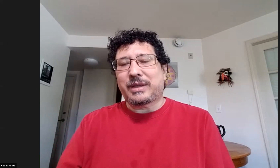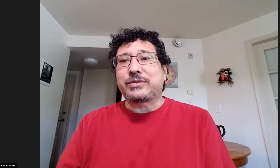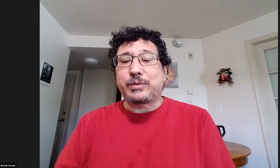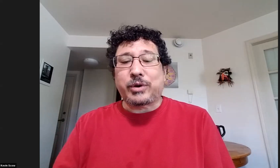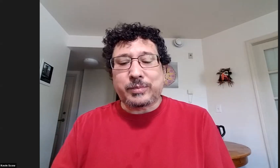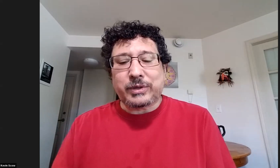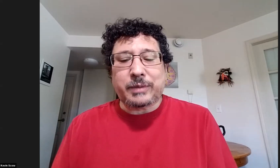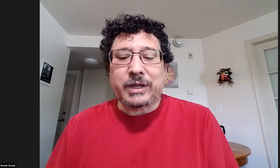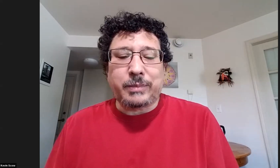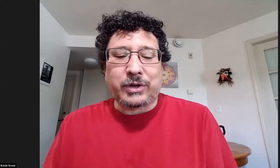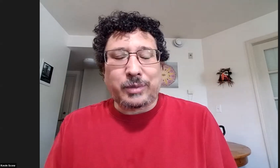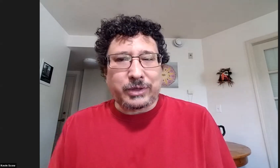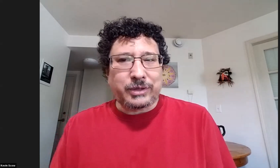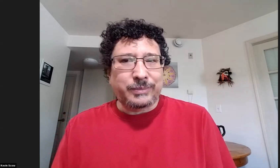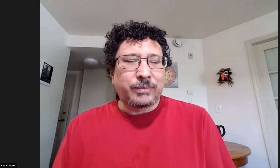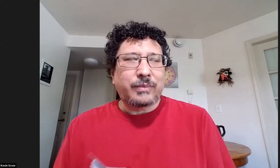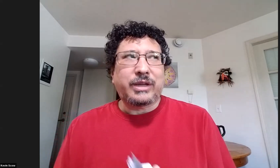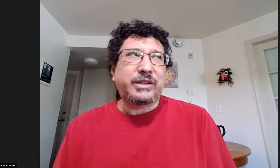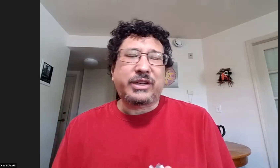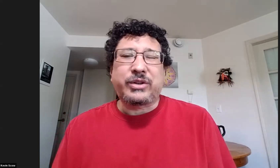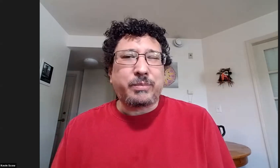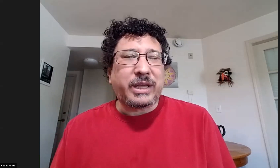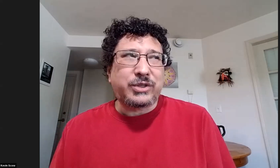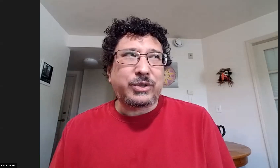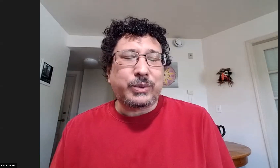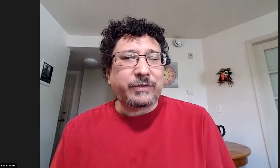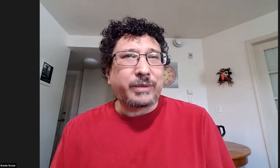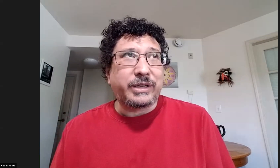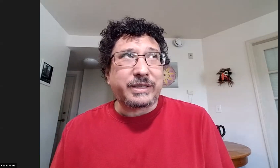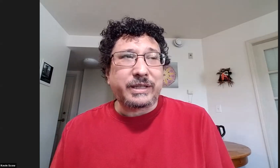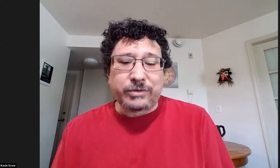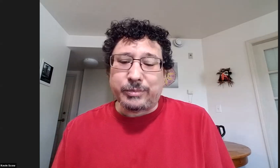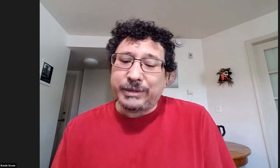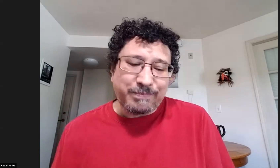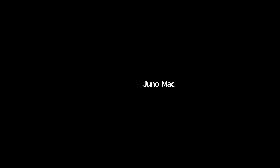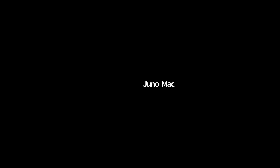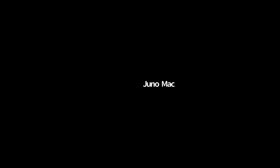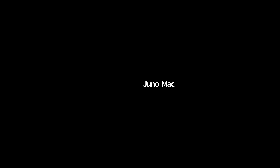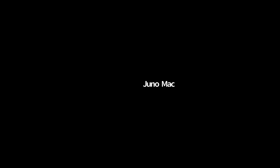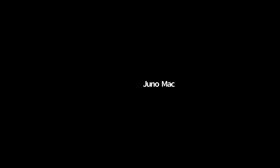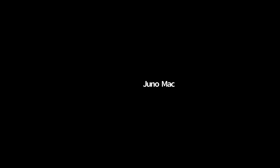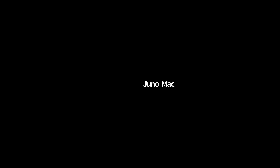So as a remarkable up-and-coming comic, and I couldn't pay Juno enough money to say that for me,